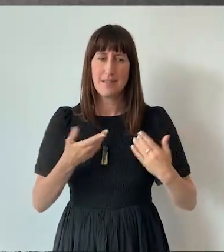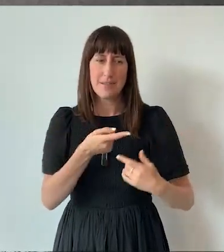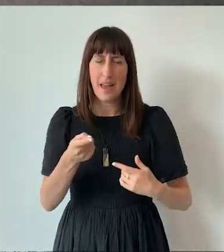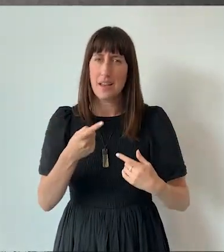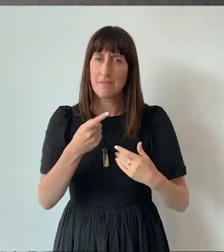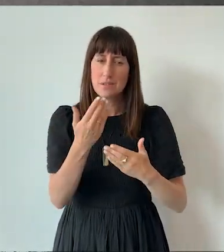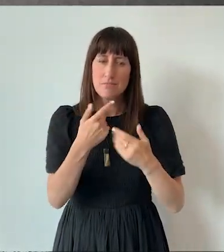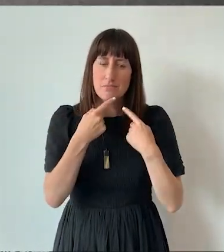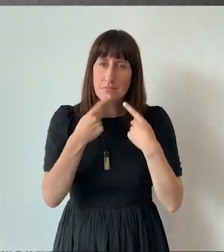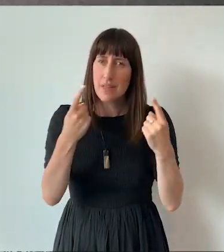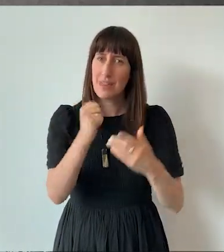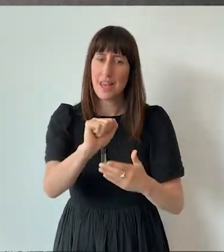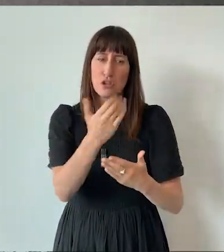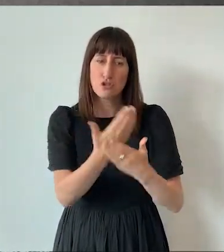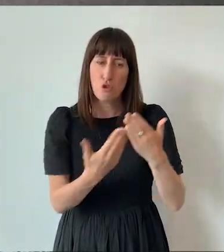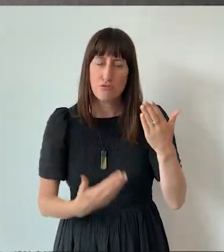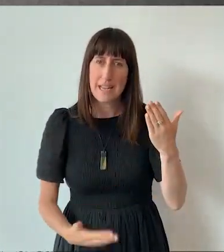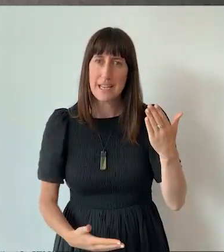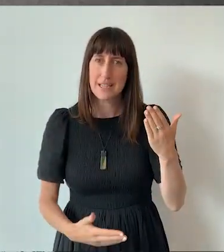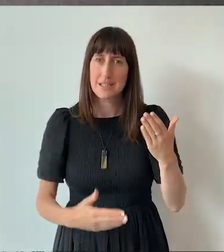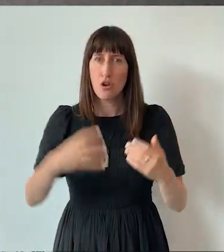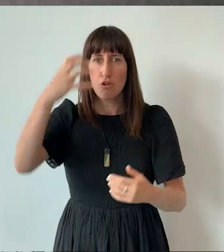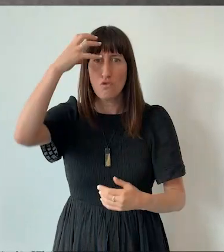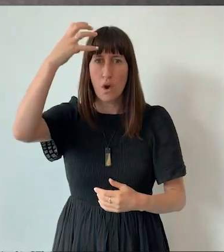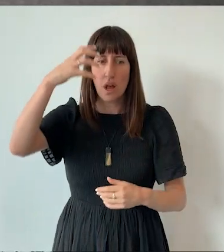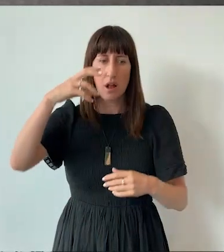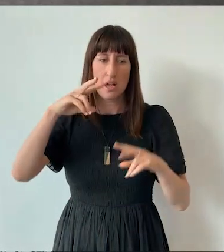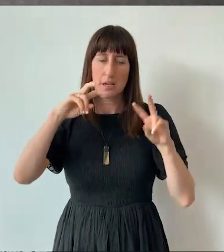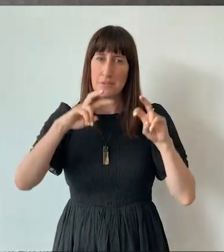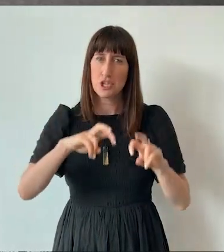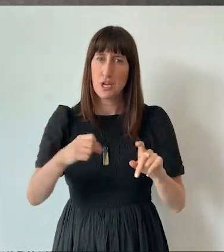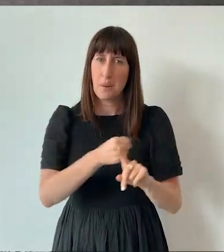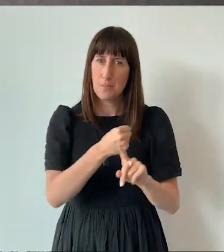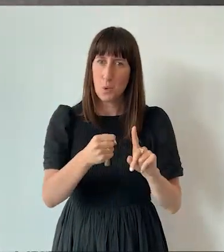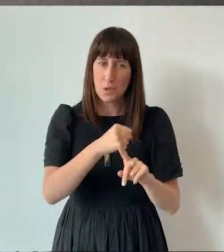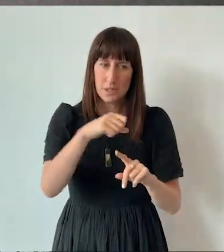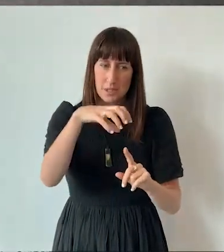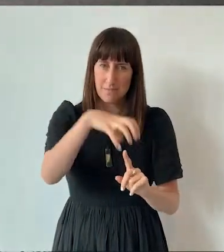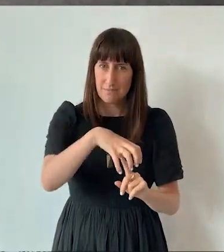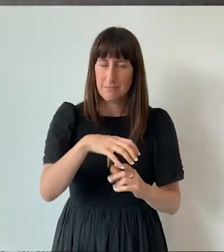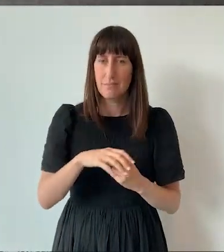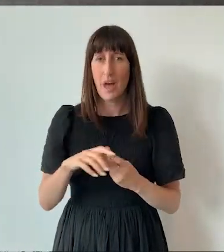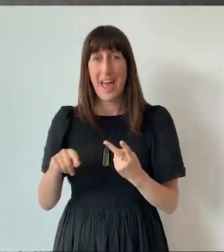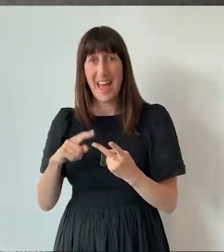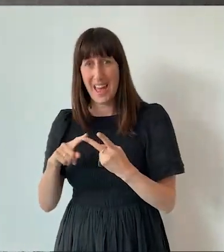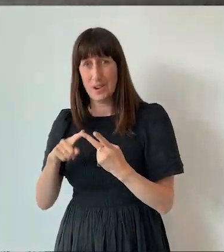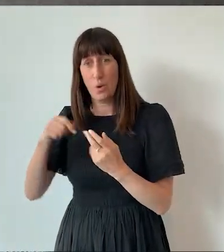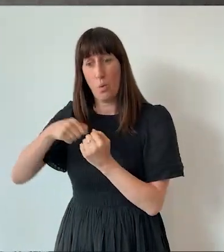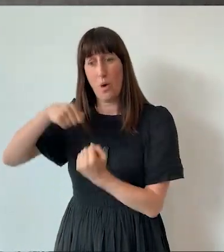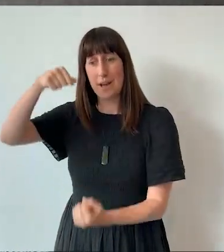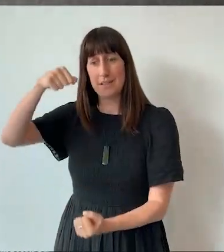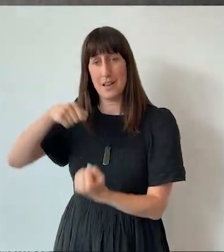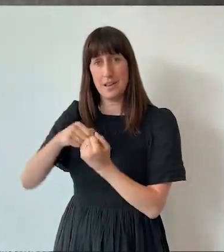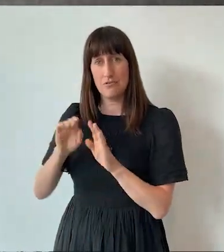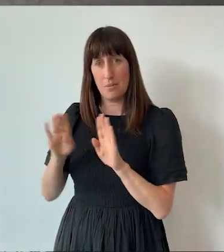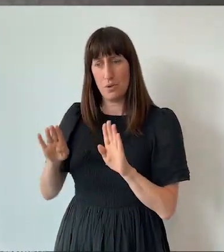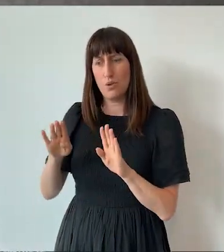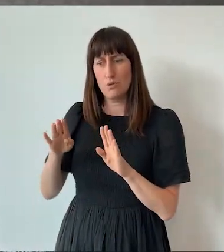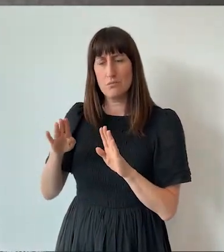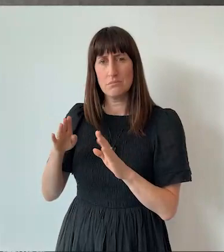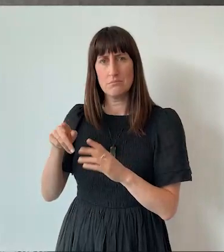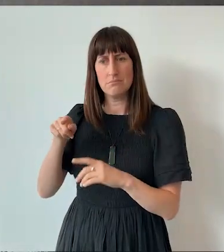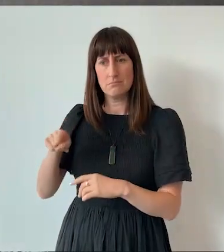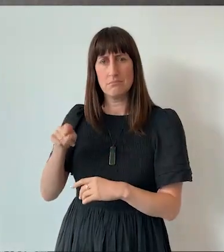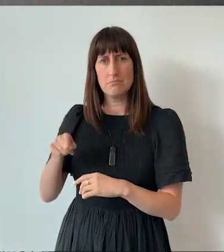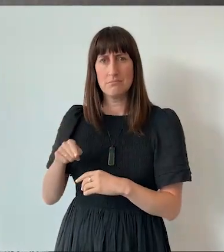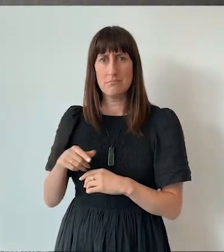Commission inquiry and the Waitangi Tribunal hearings. And the recent report from the United Nations